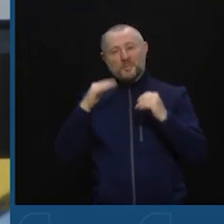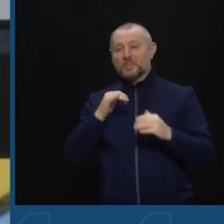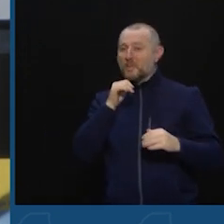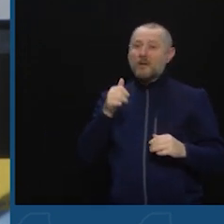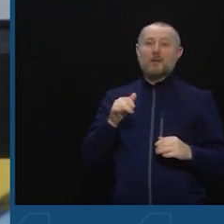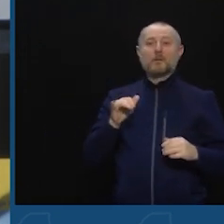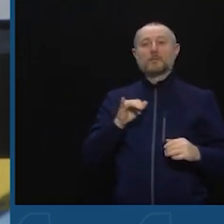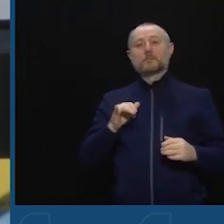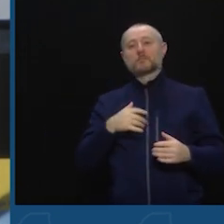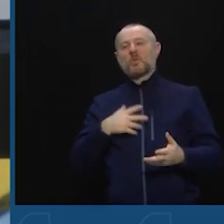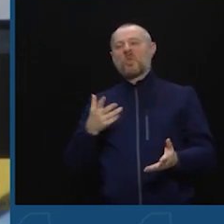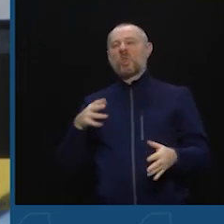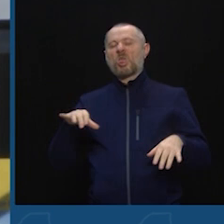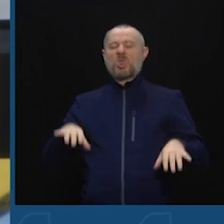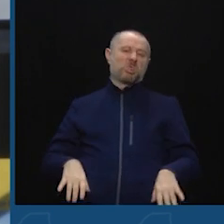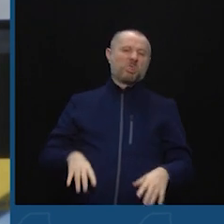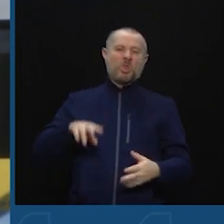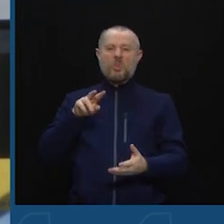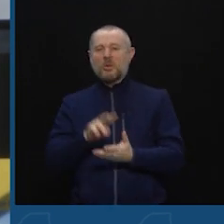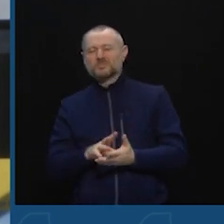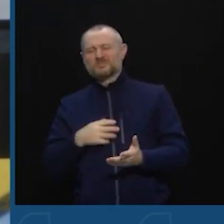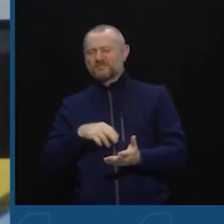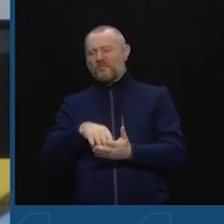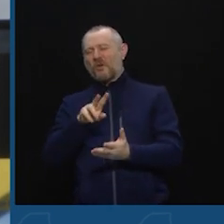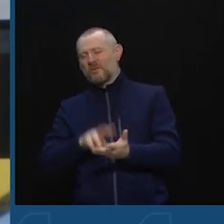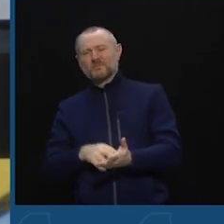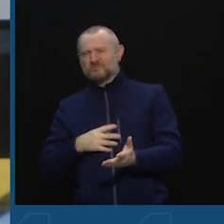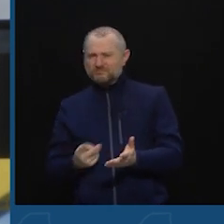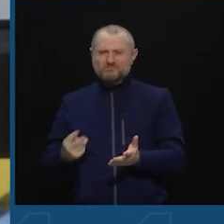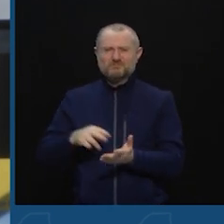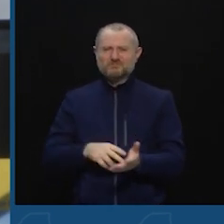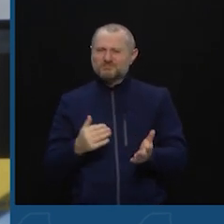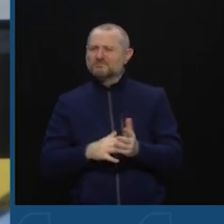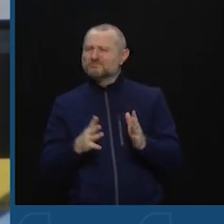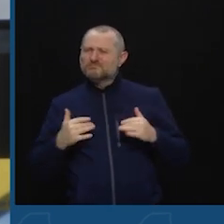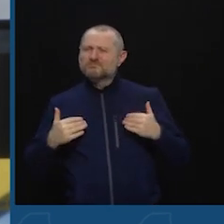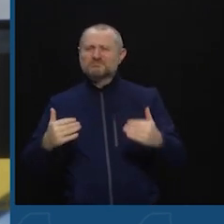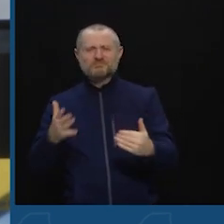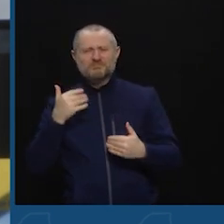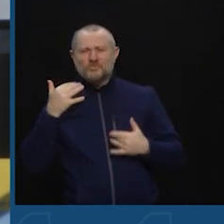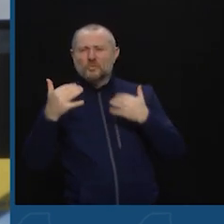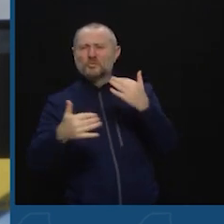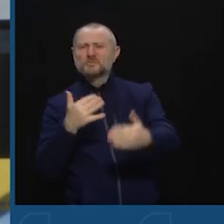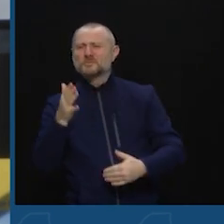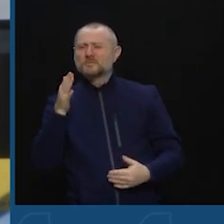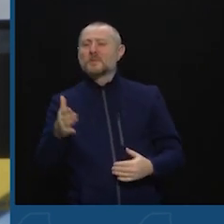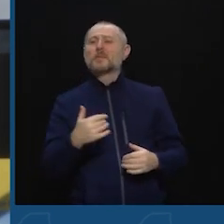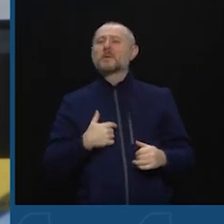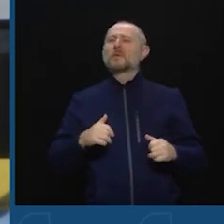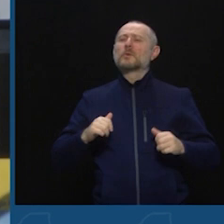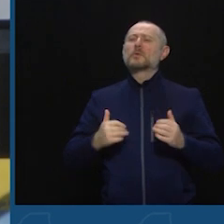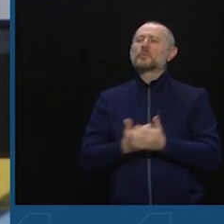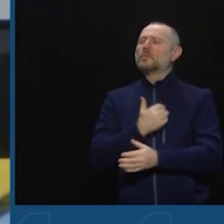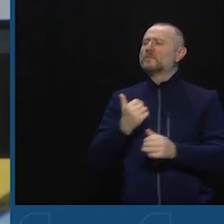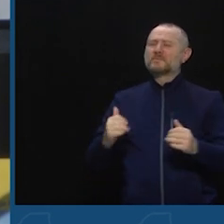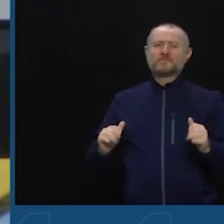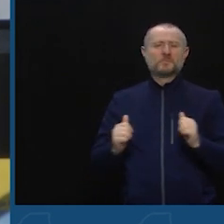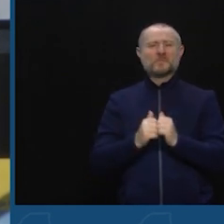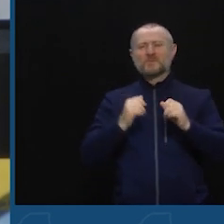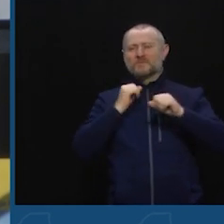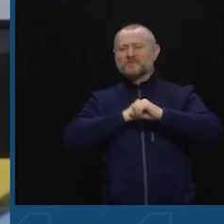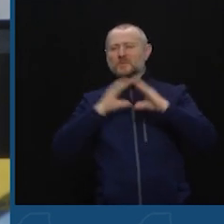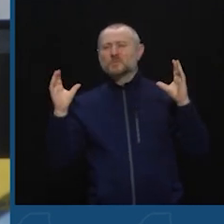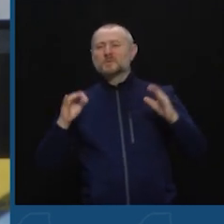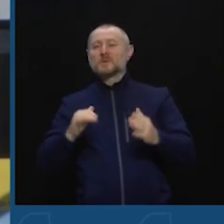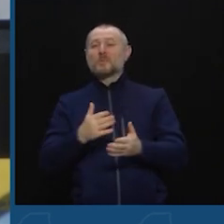jumping forward into the future with a great vision. And so part of this, transforming our airports, a place, yes, it's